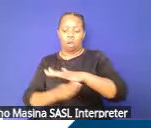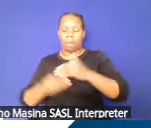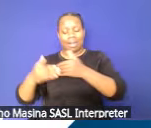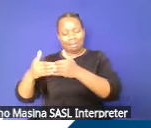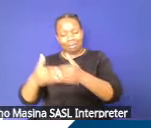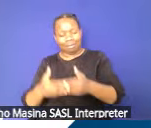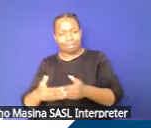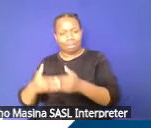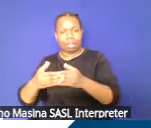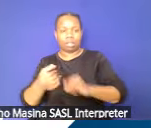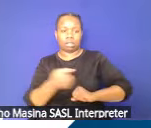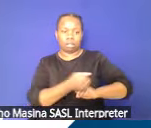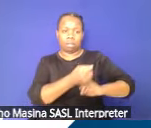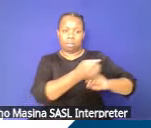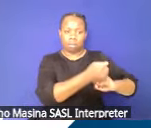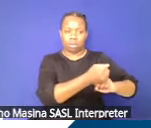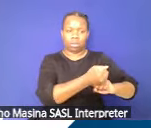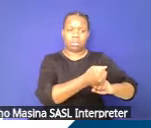support.